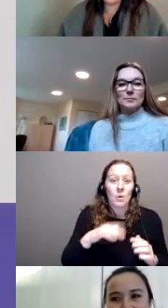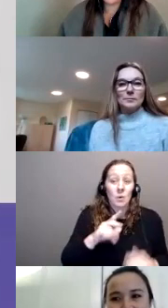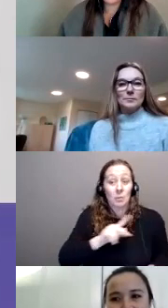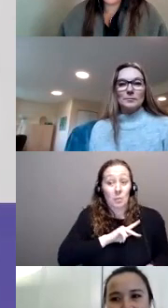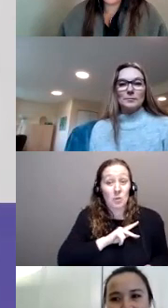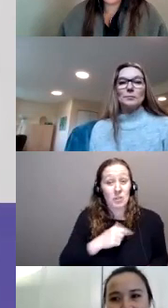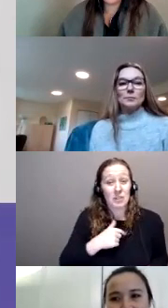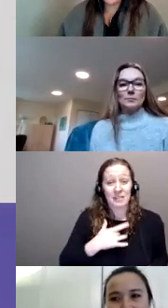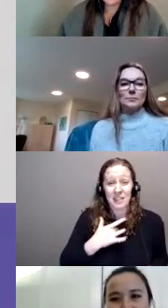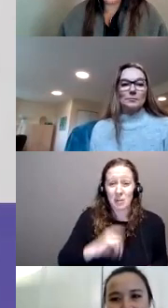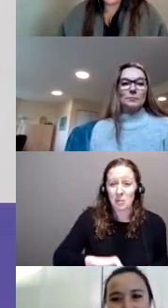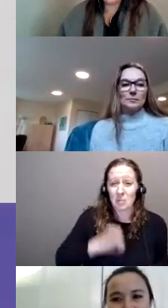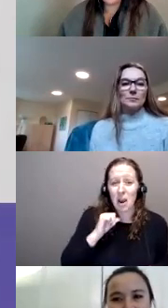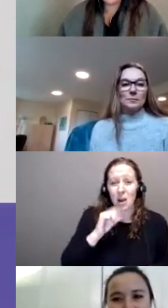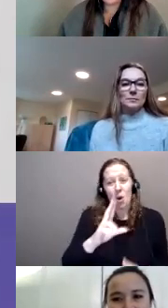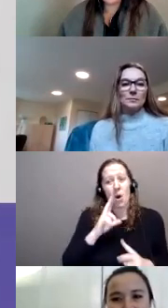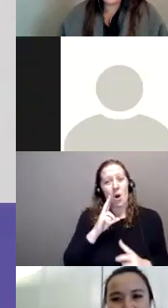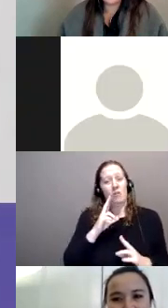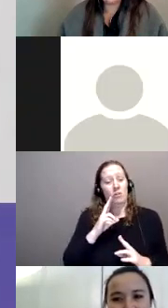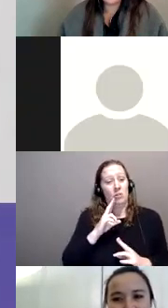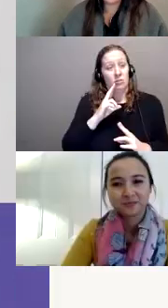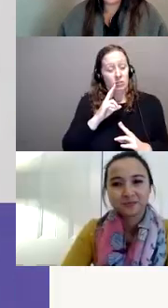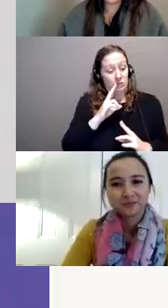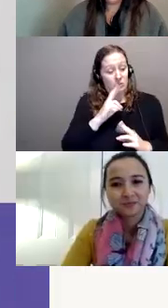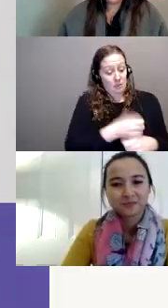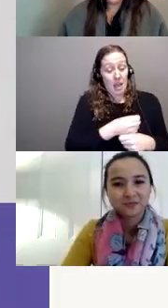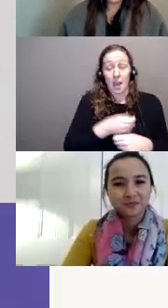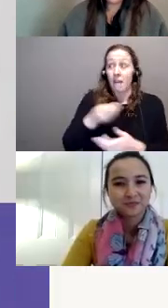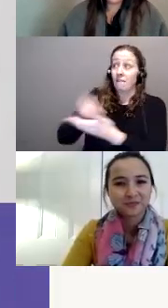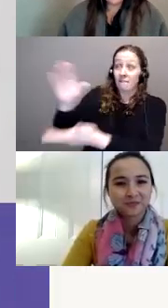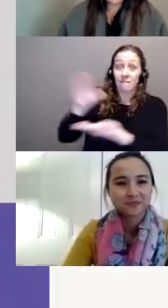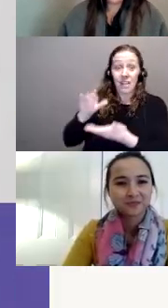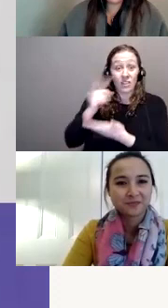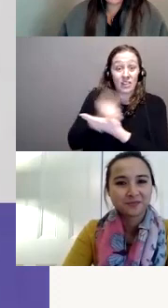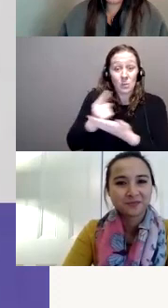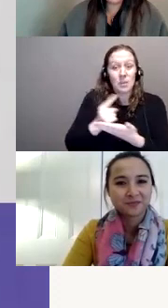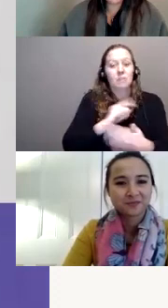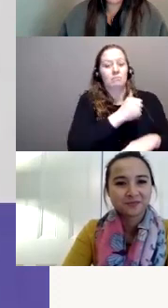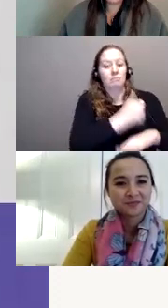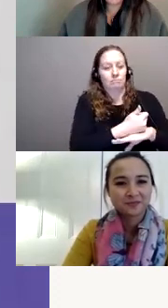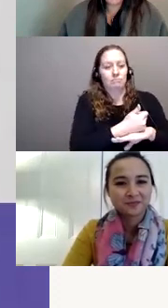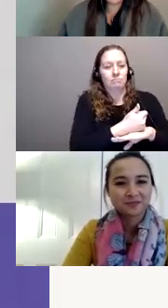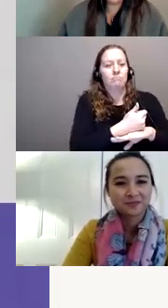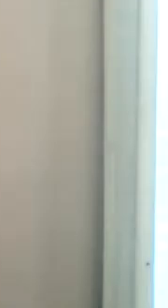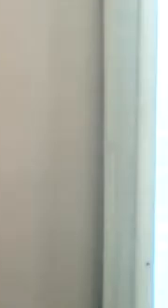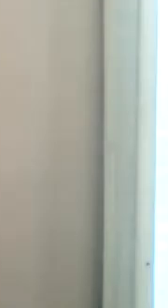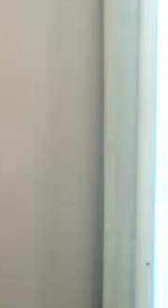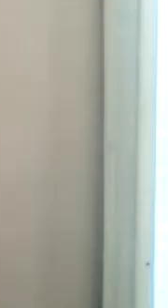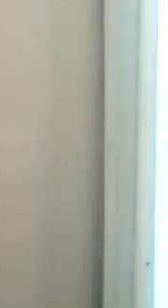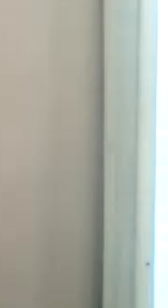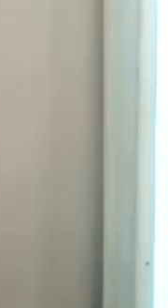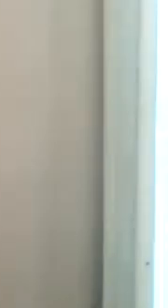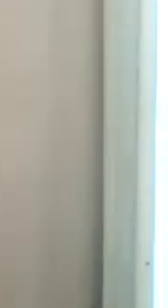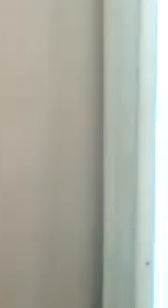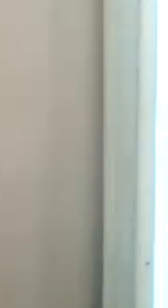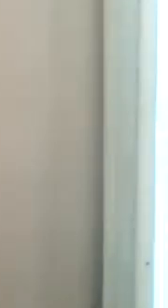able to produce this with the funding that we received for this week. So I'll go ahead and stop my share and we will